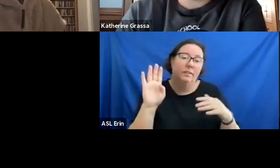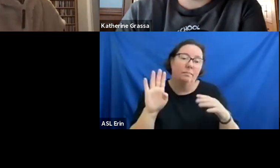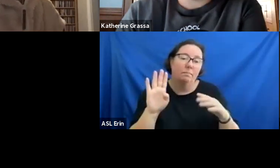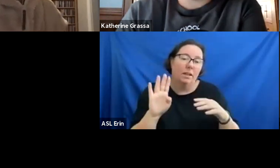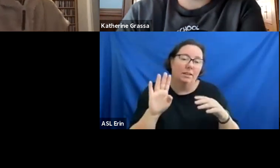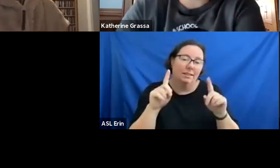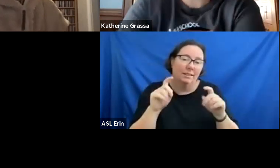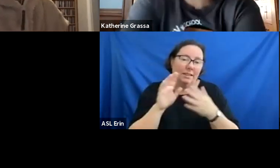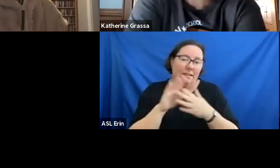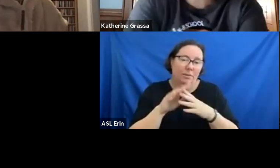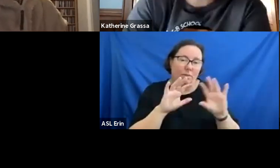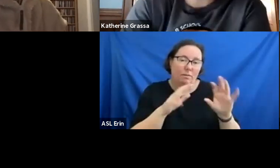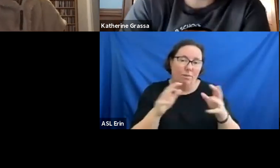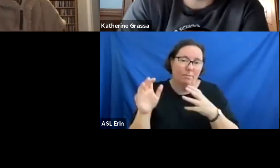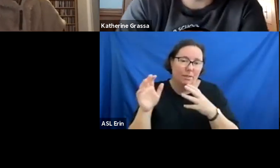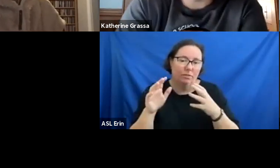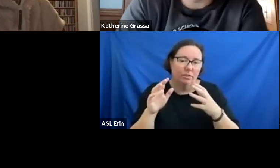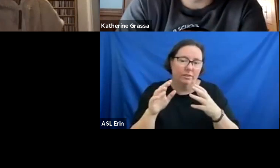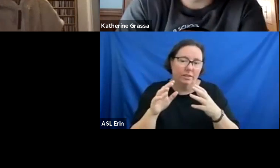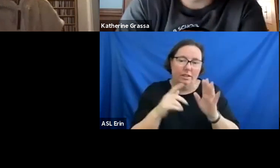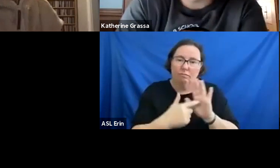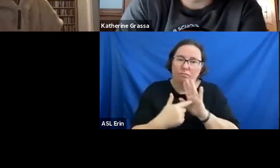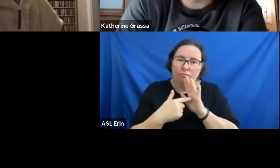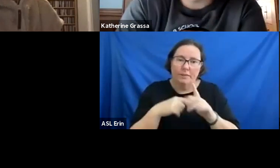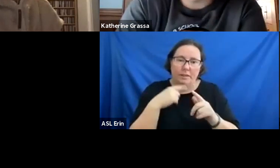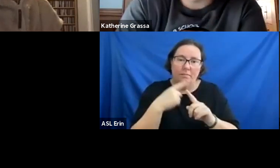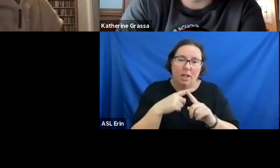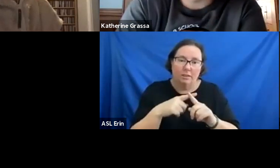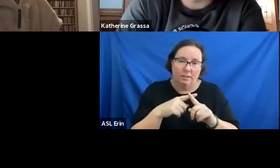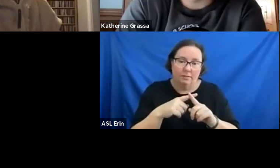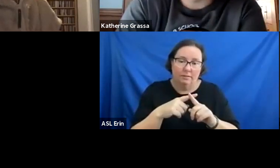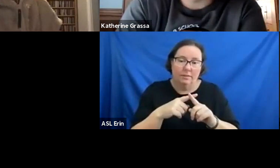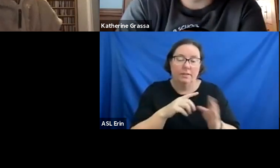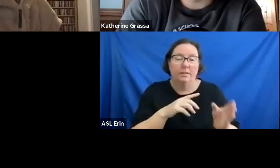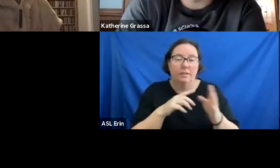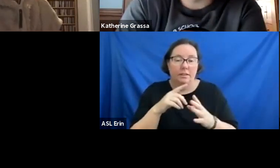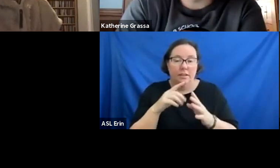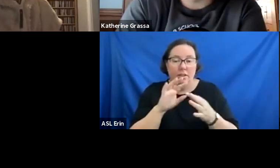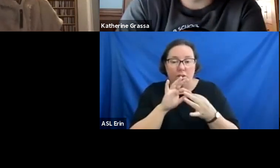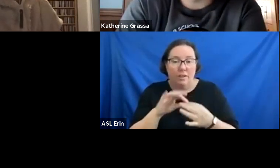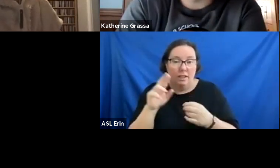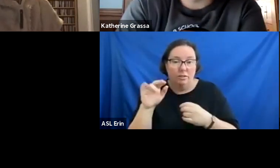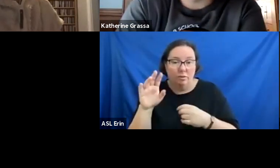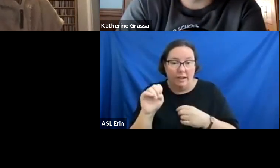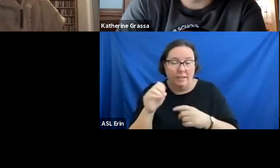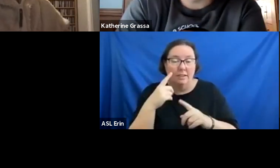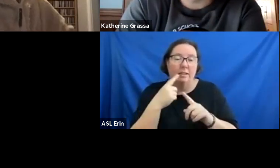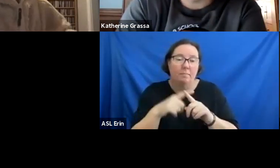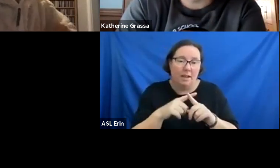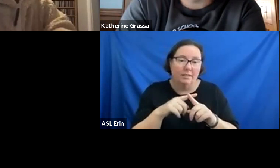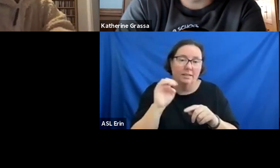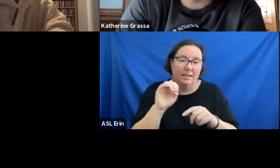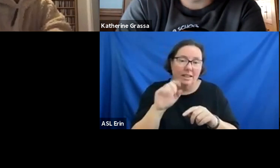school populations has been roundly touted as positive, not only in regard to race, but also